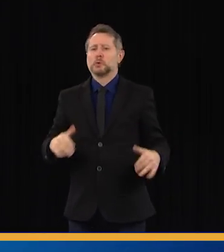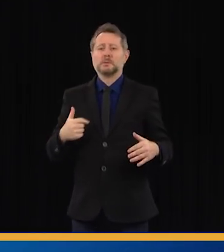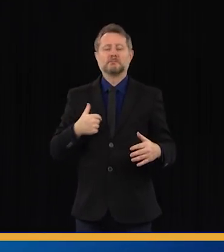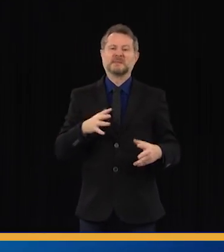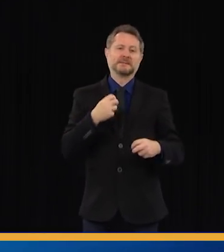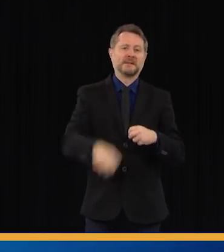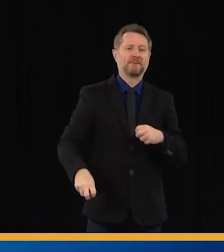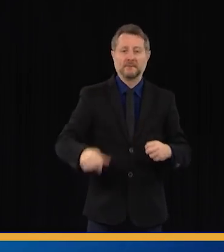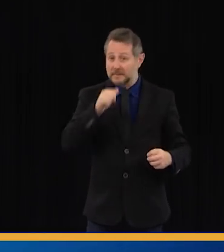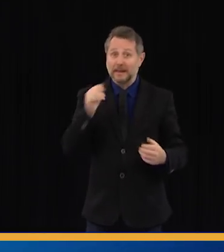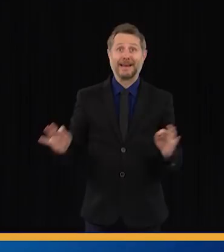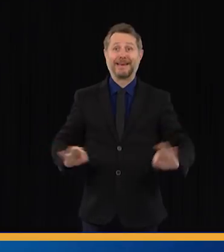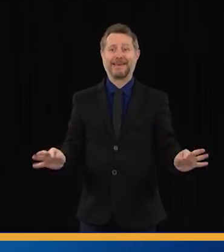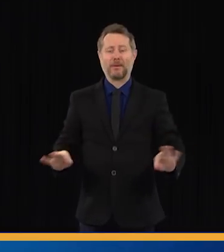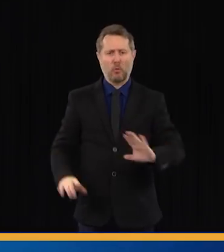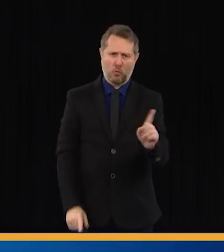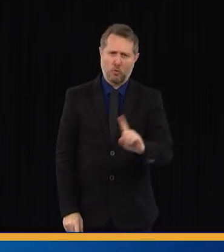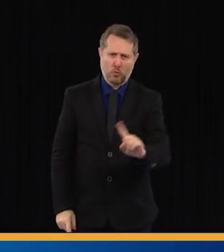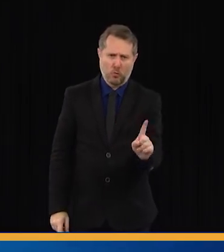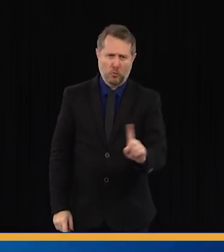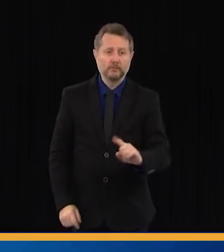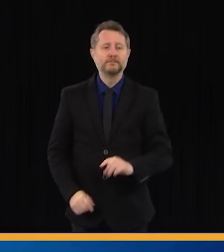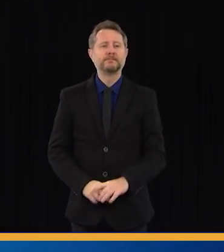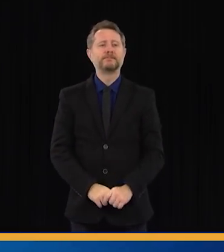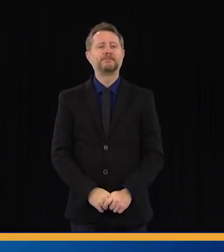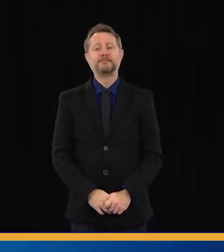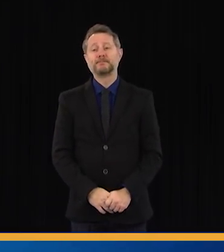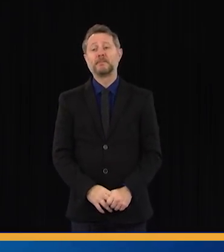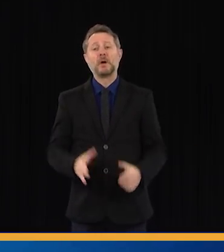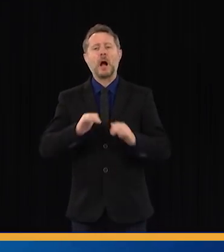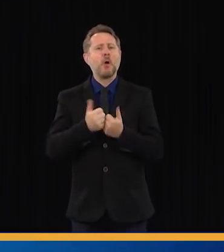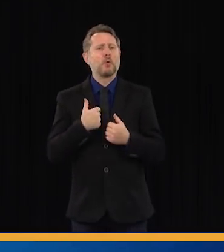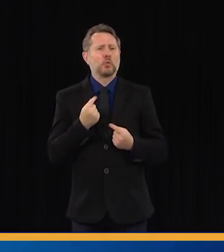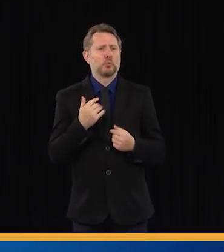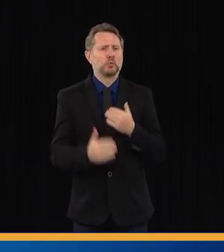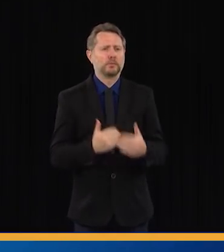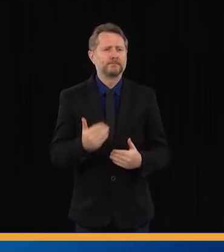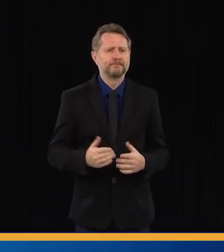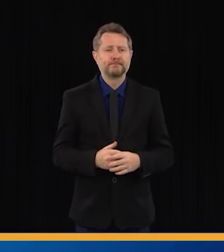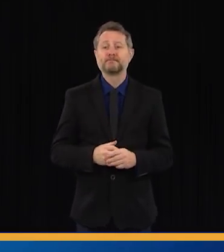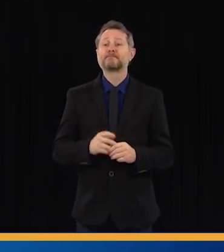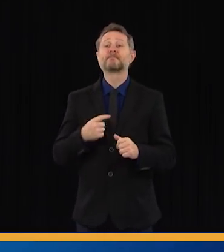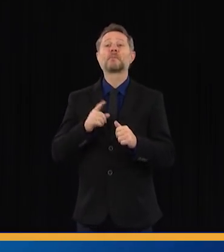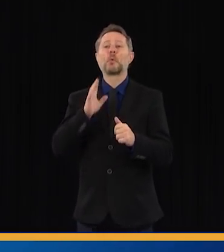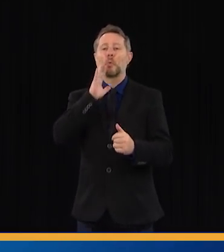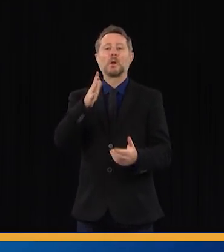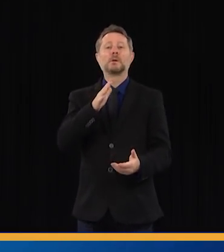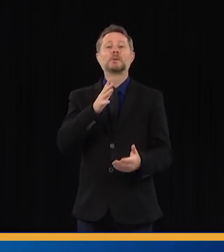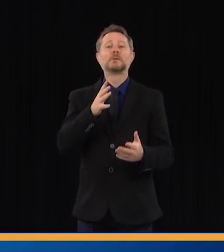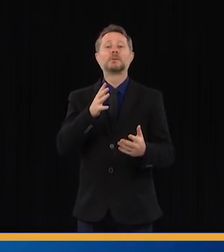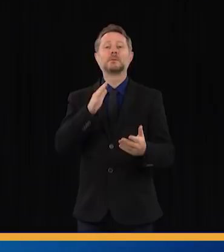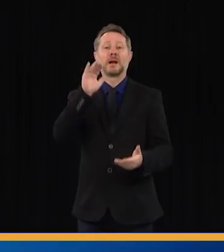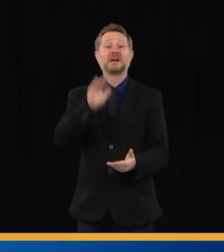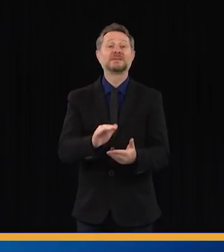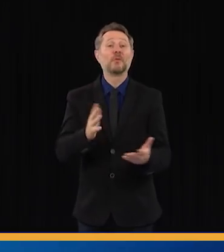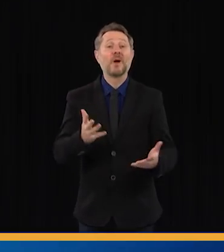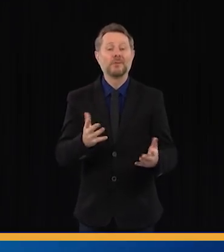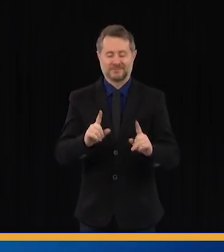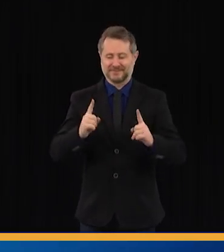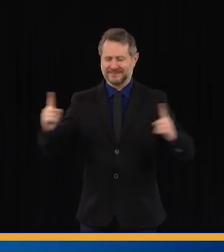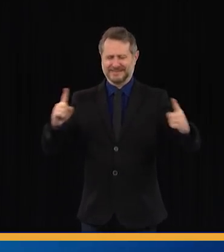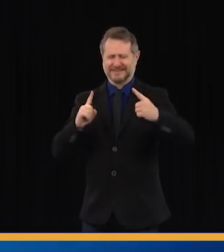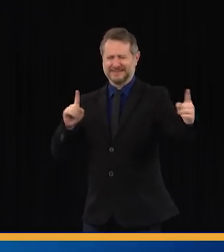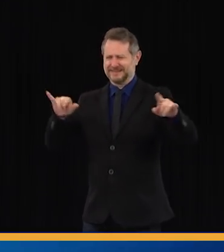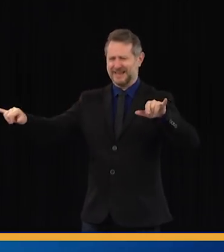What are we doing on reopening? We are easing isolation. We want to increase